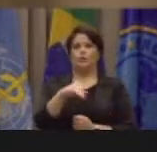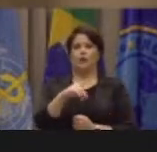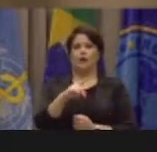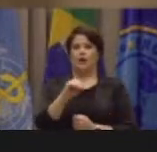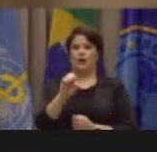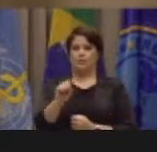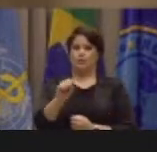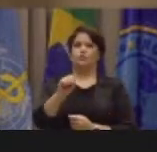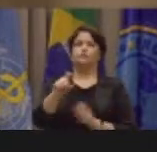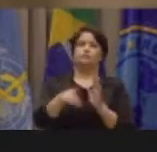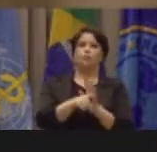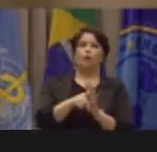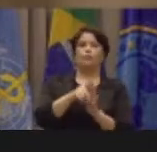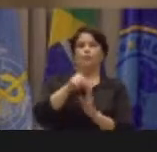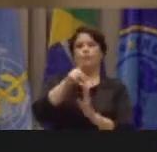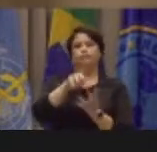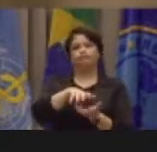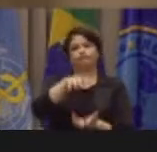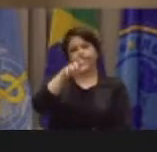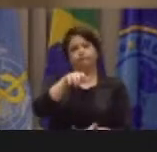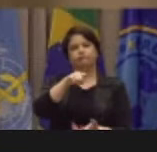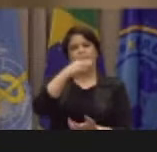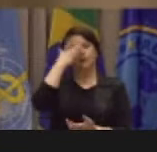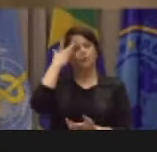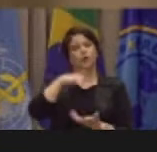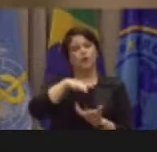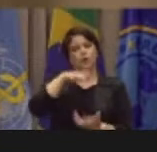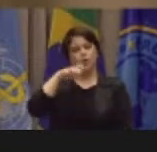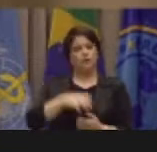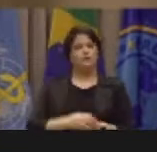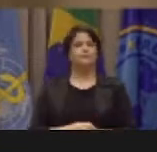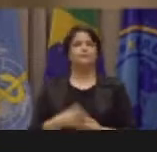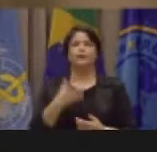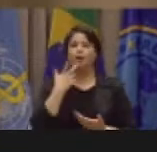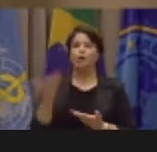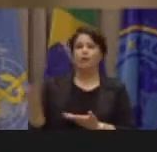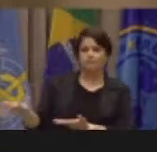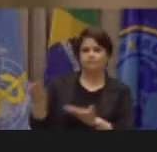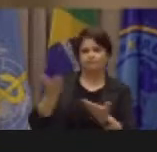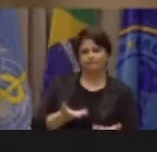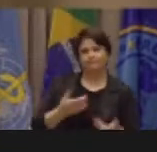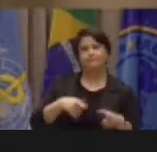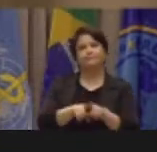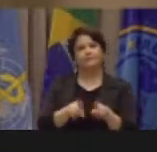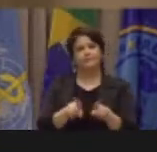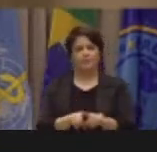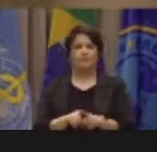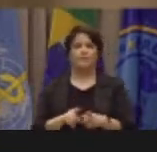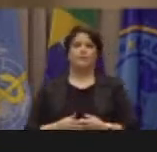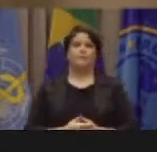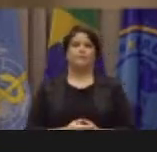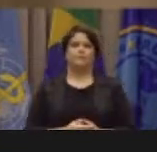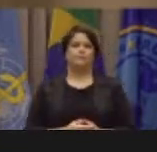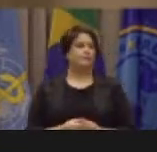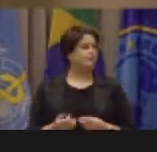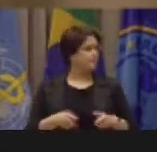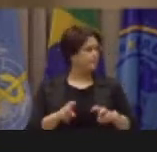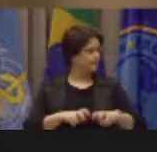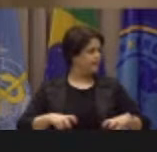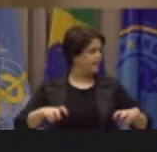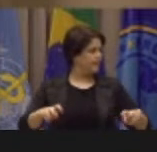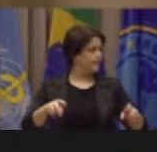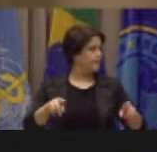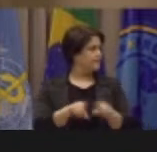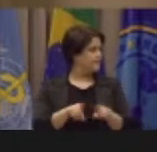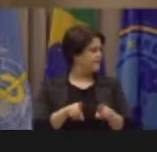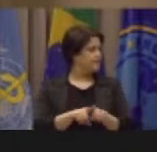teaching on the elderly. Professor Thais, please. Now I also want to invite to take a seat